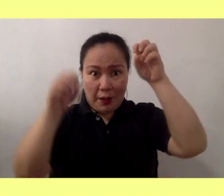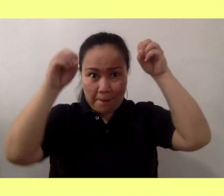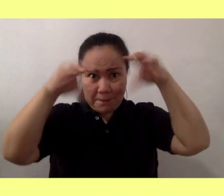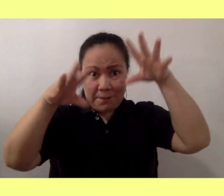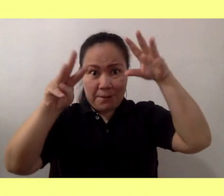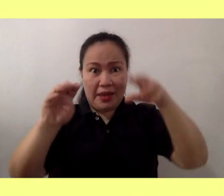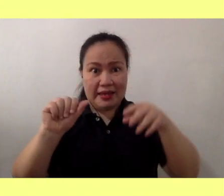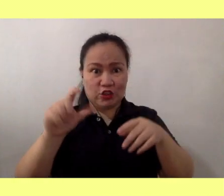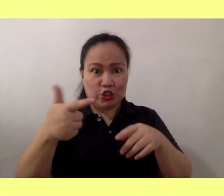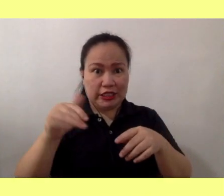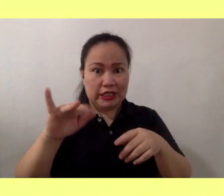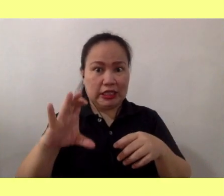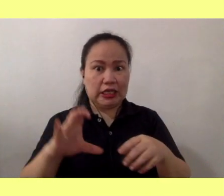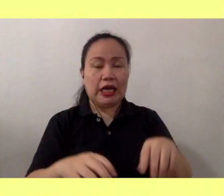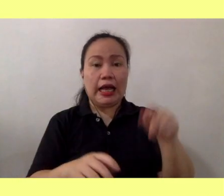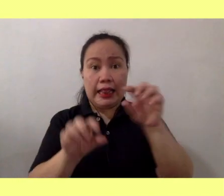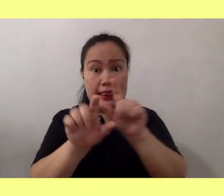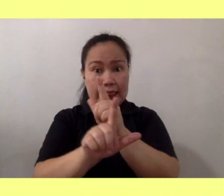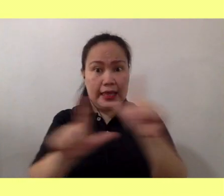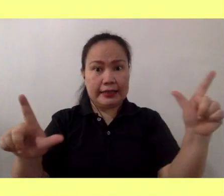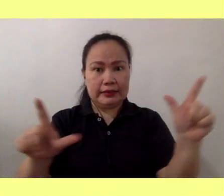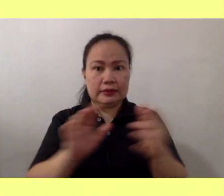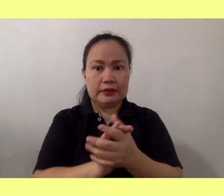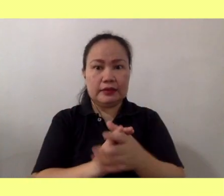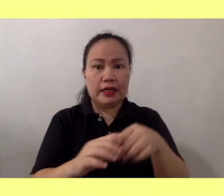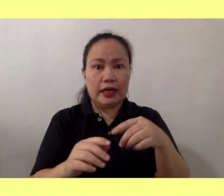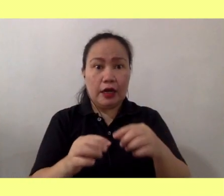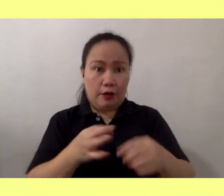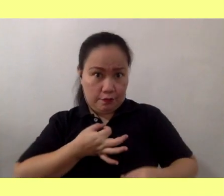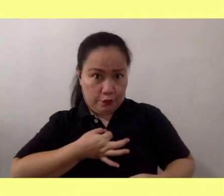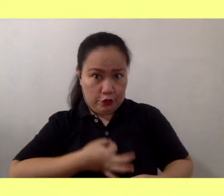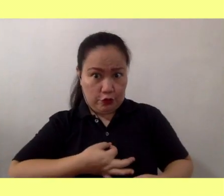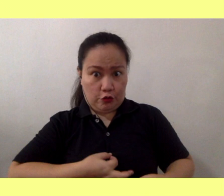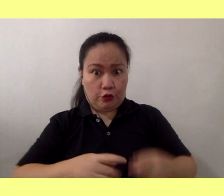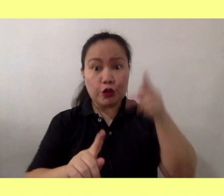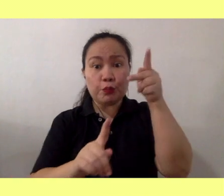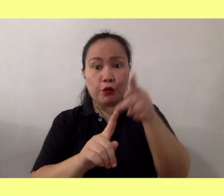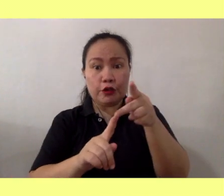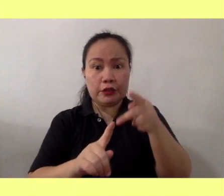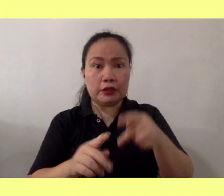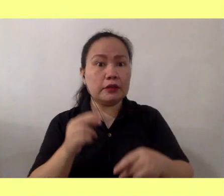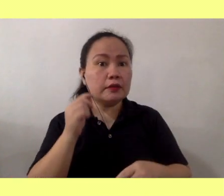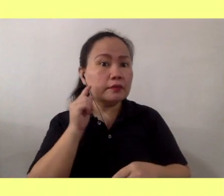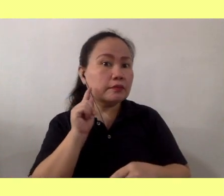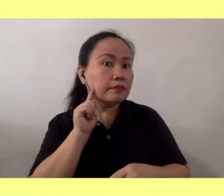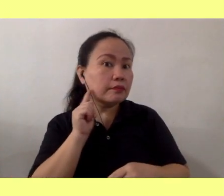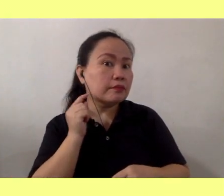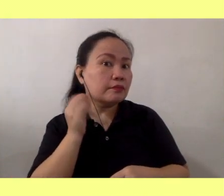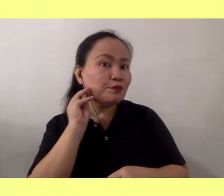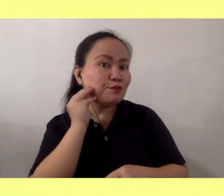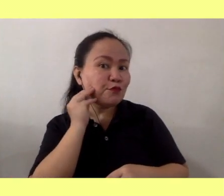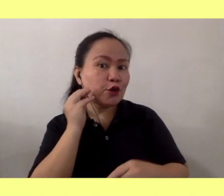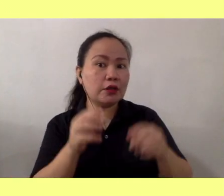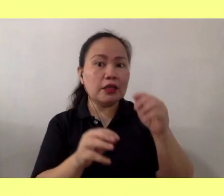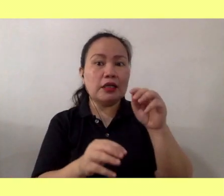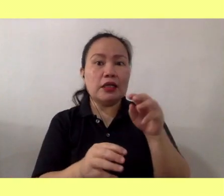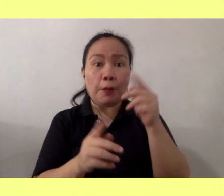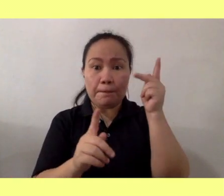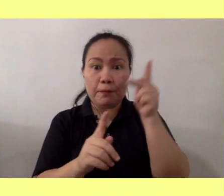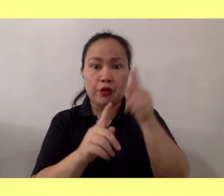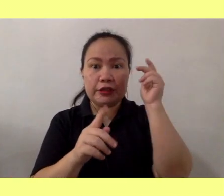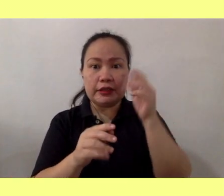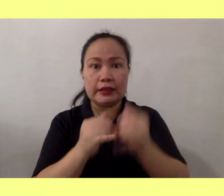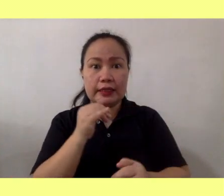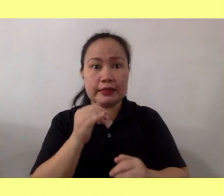button, botones. So, this is a point. A mole, nunal. This is also a point. And the handkerchief